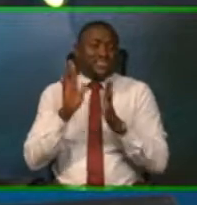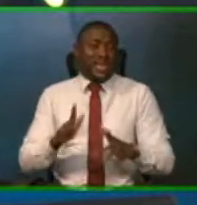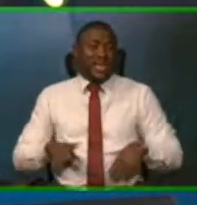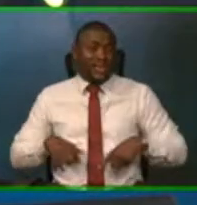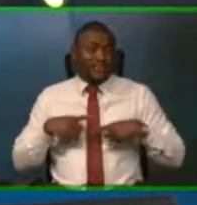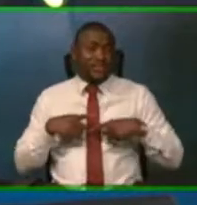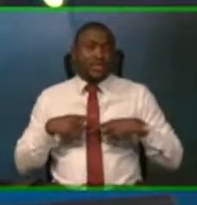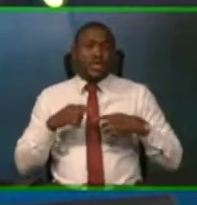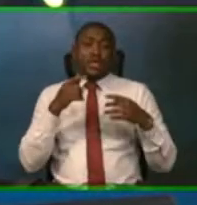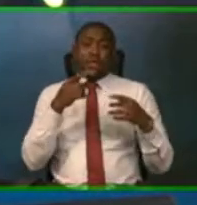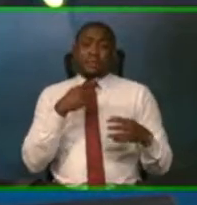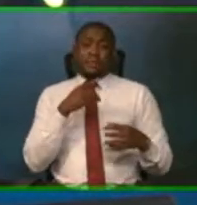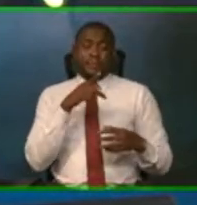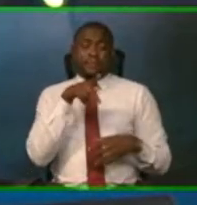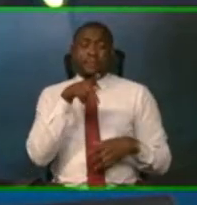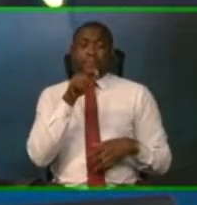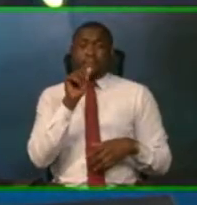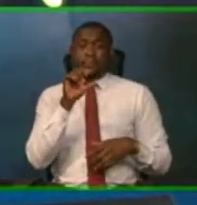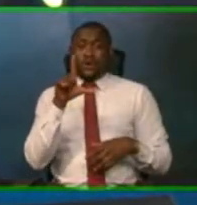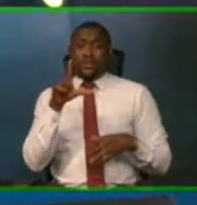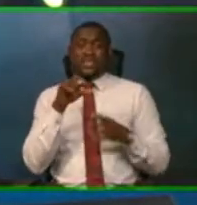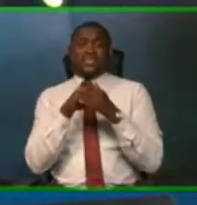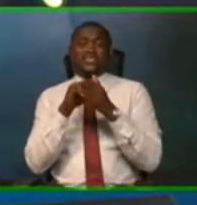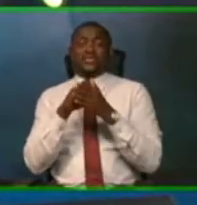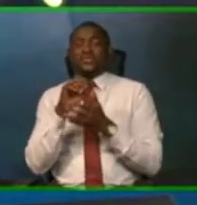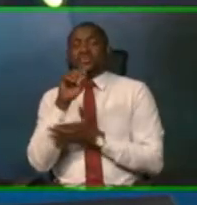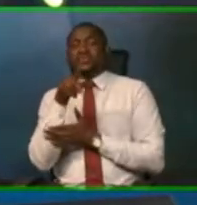in giving us his exegesis in the book of